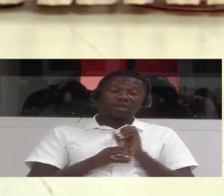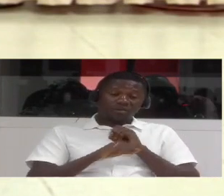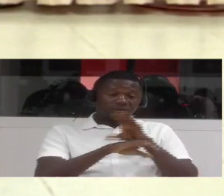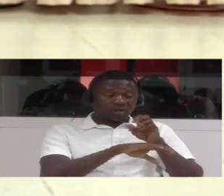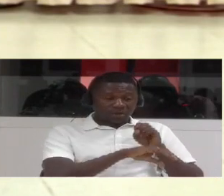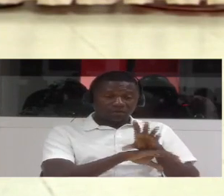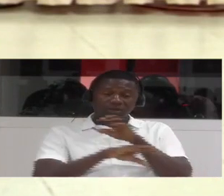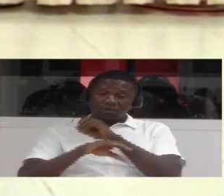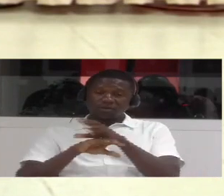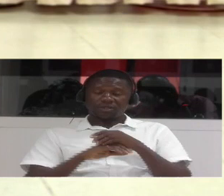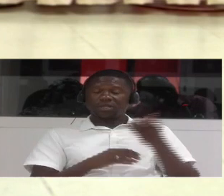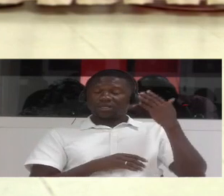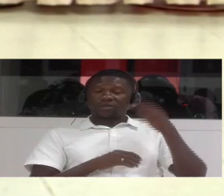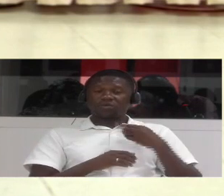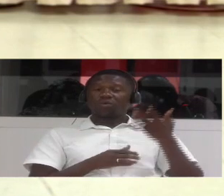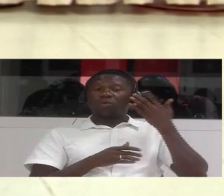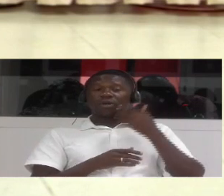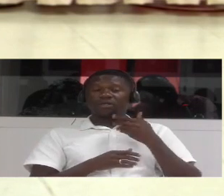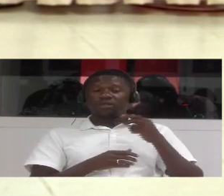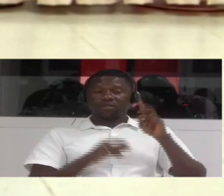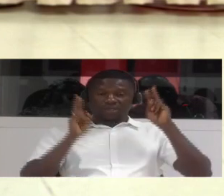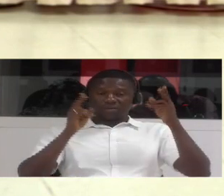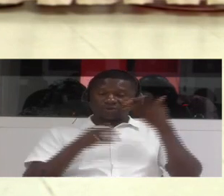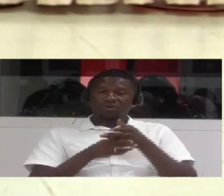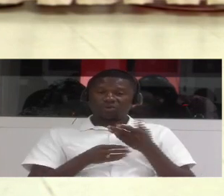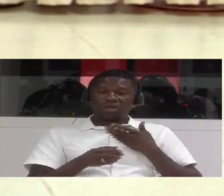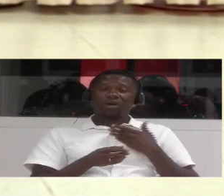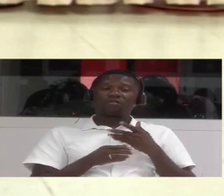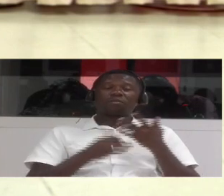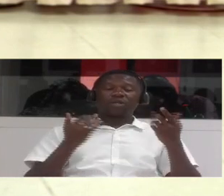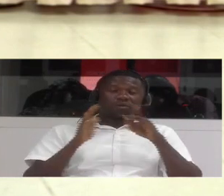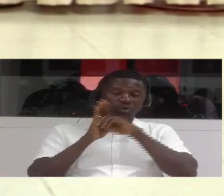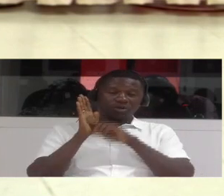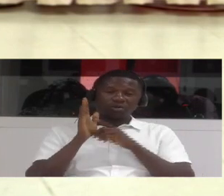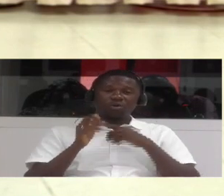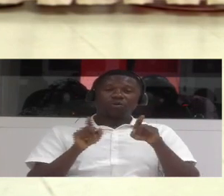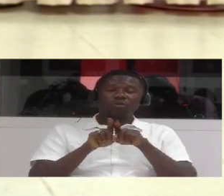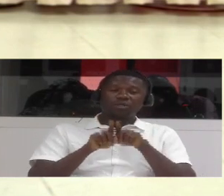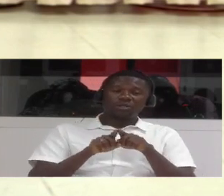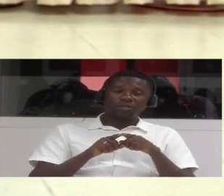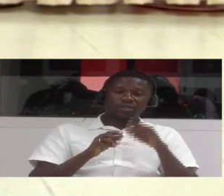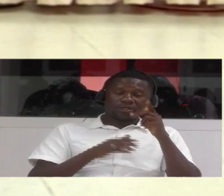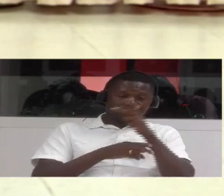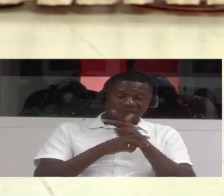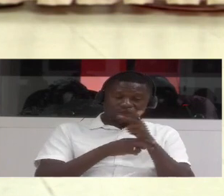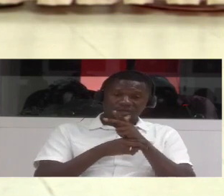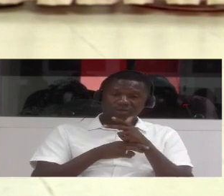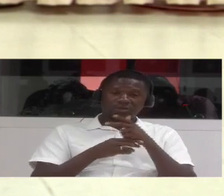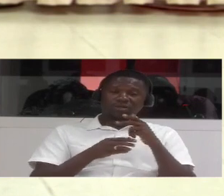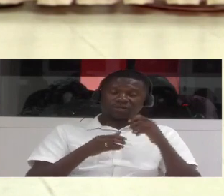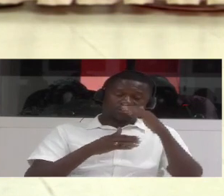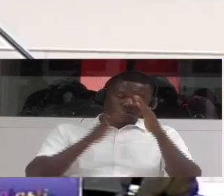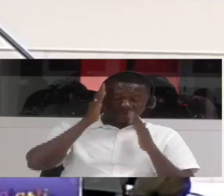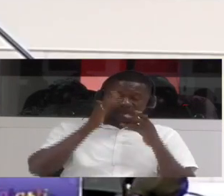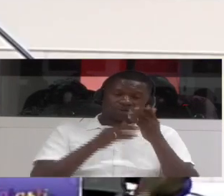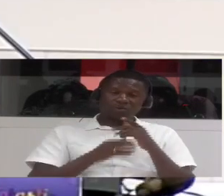we had a lot of sensitization programs with the security, and that changed a lot of things. We had a lot of sensitization